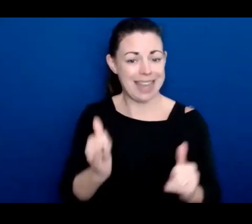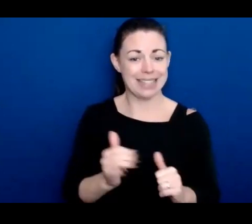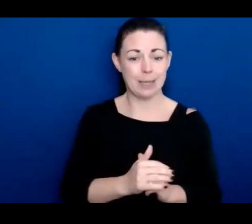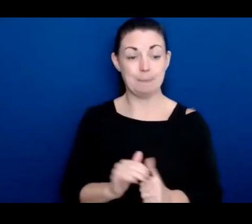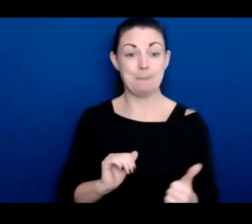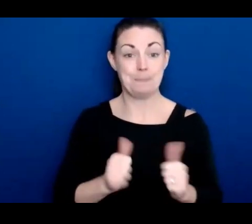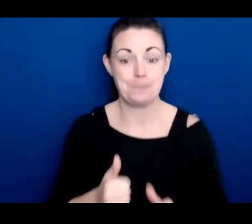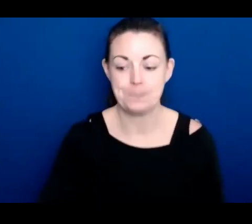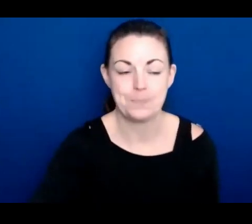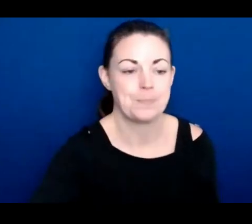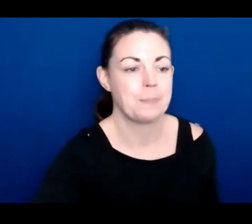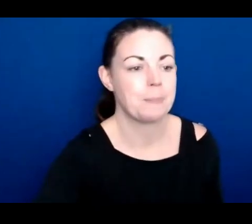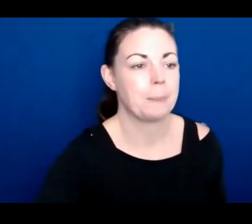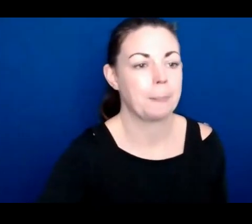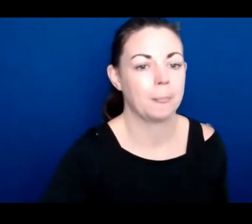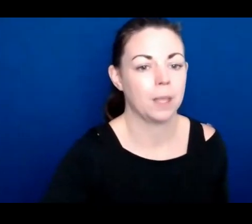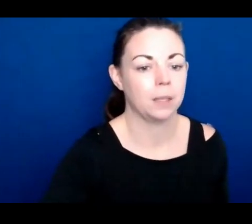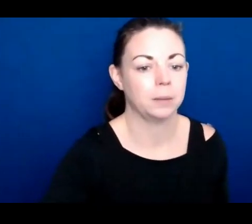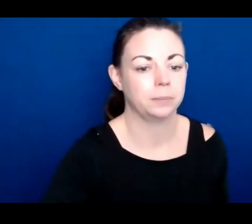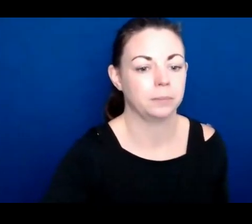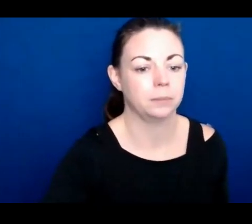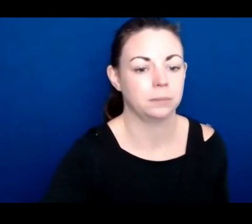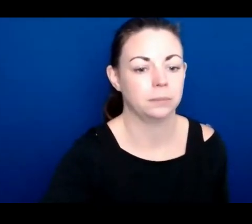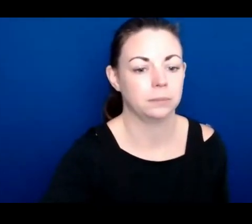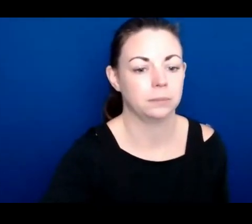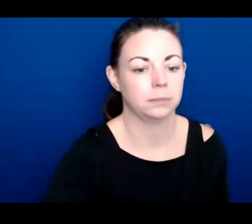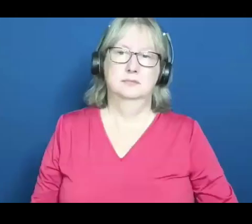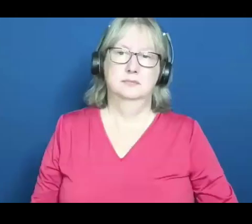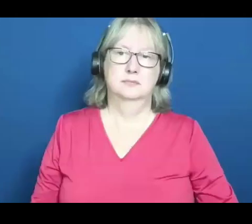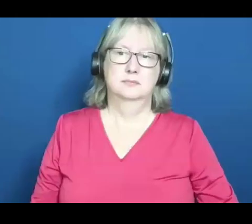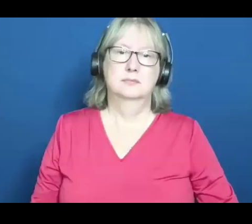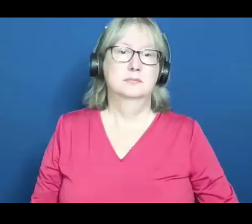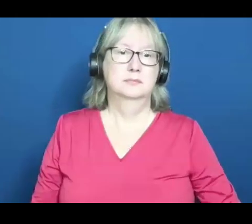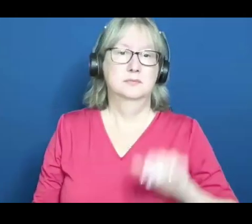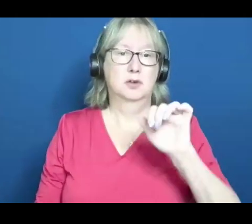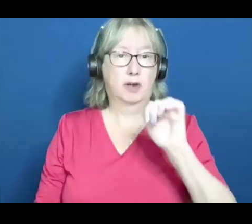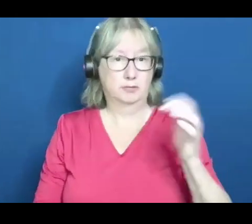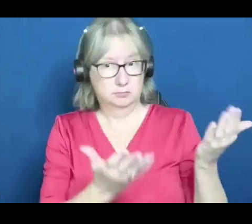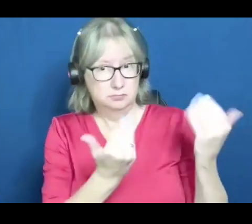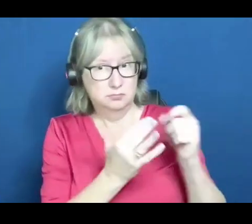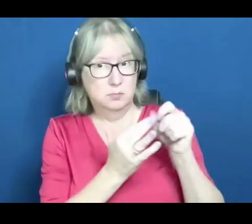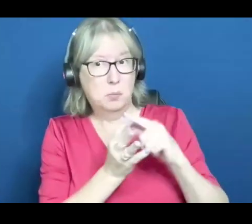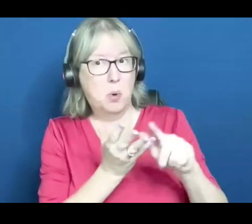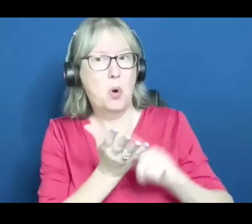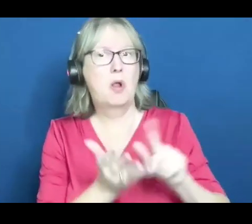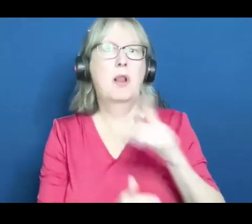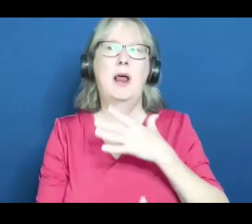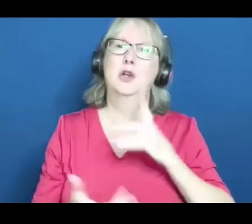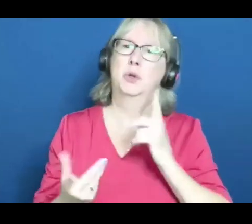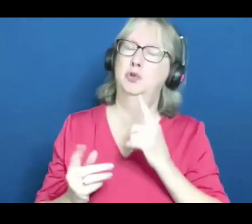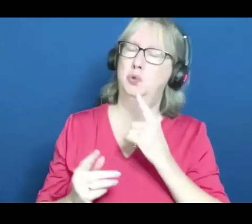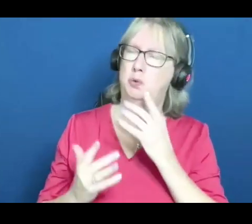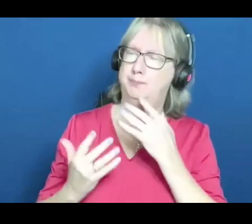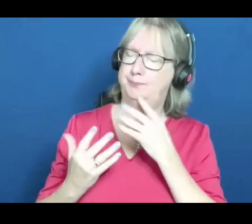Great. Yeah. I think... I mean, the thing is that sorry, go on. Go on, Paul. I was just going to say